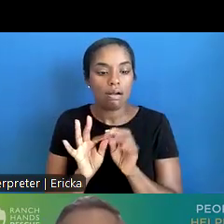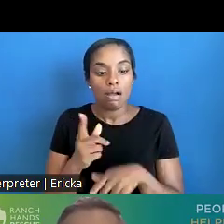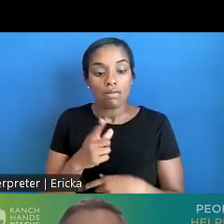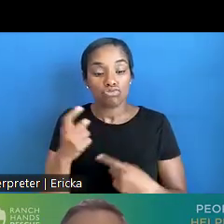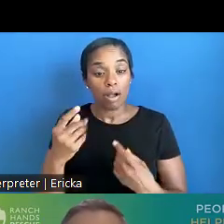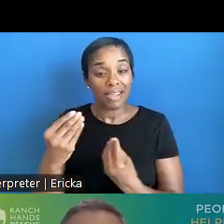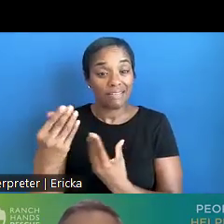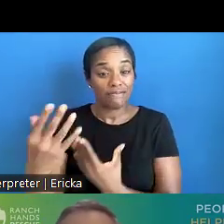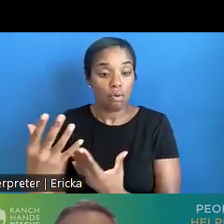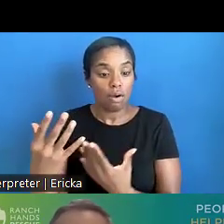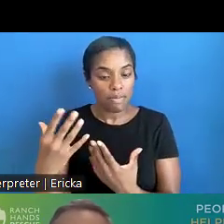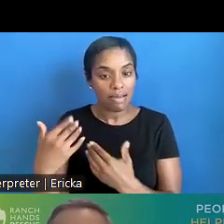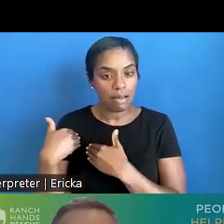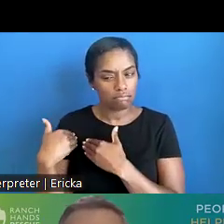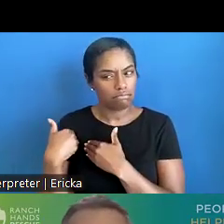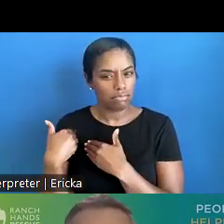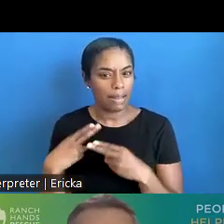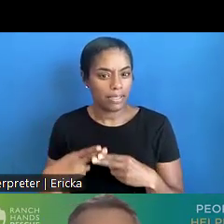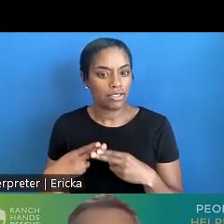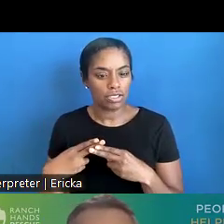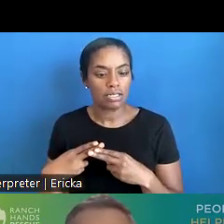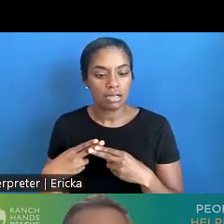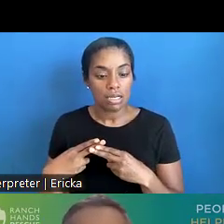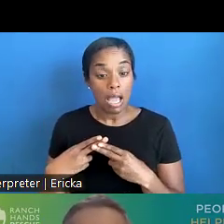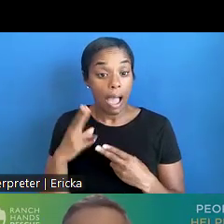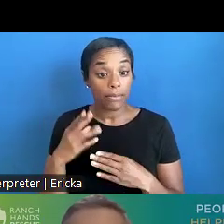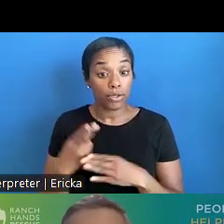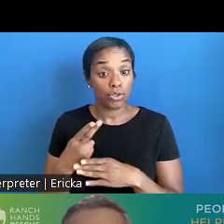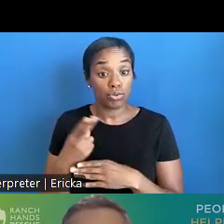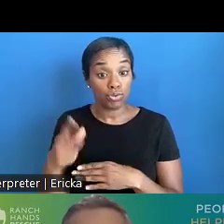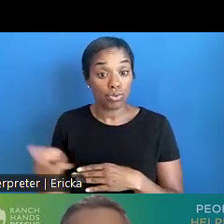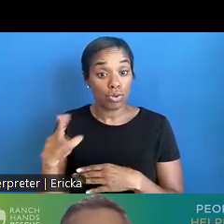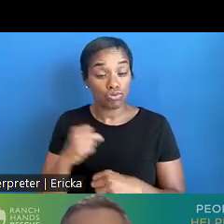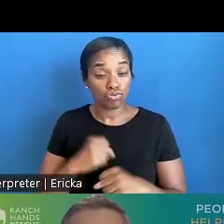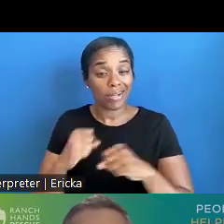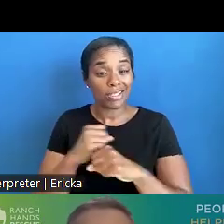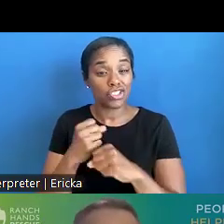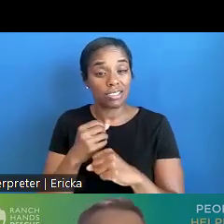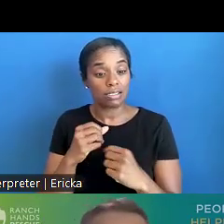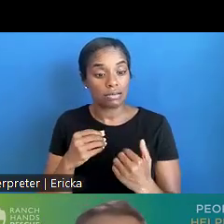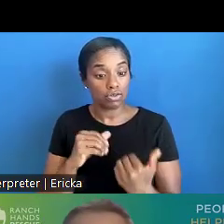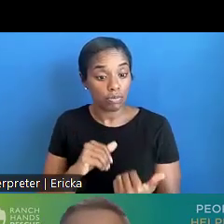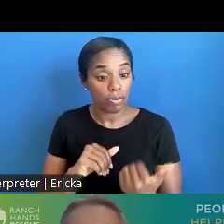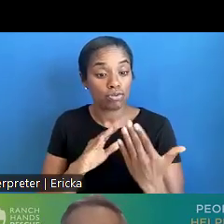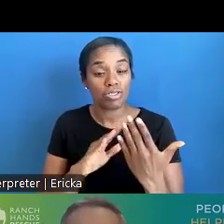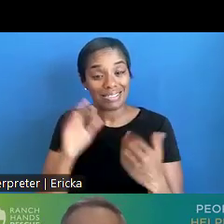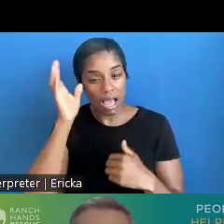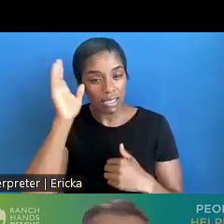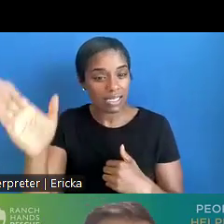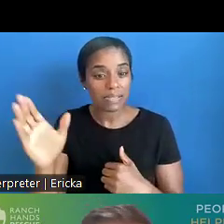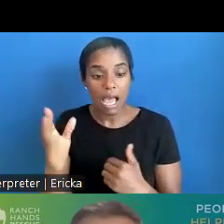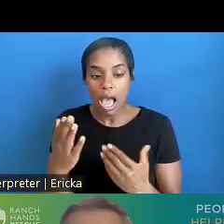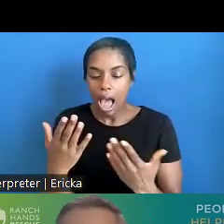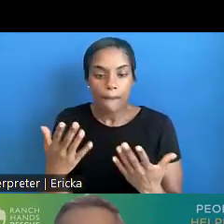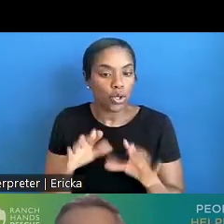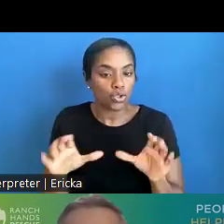as I just mentioned earlier. I'm going to apply those strategies. I'm going to apply those approaches and those concepts across every resident, across